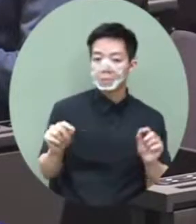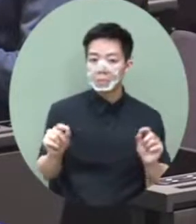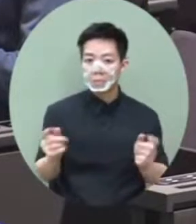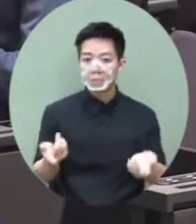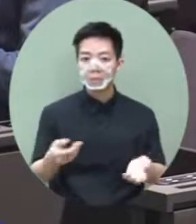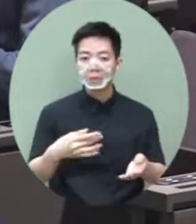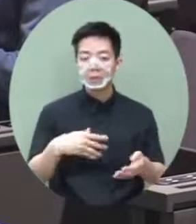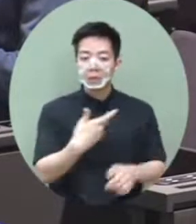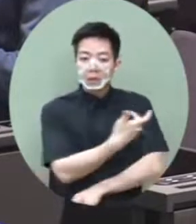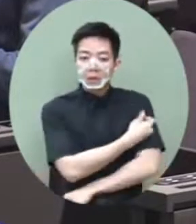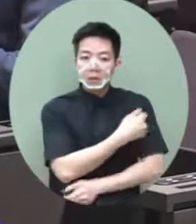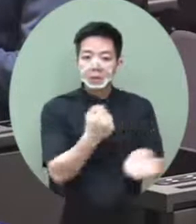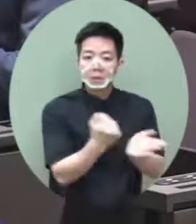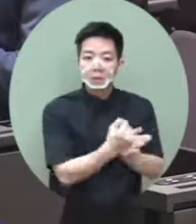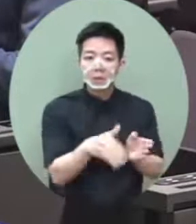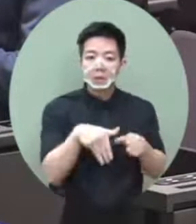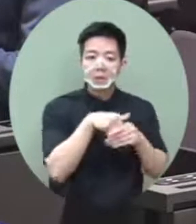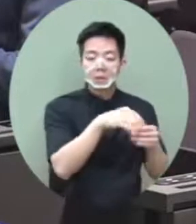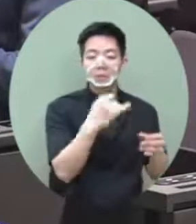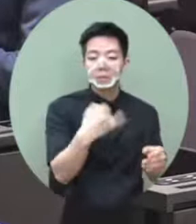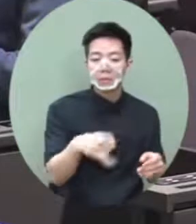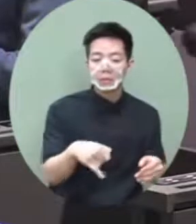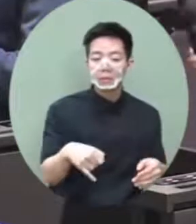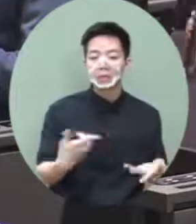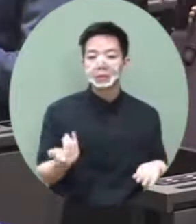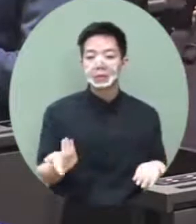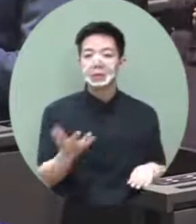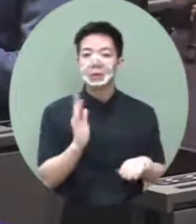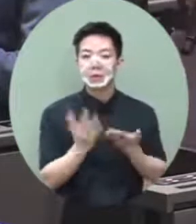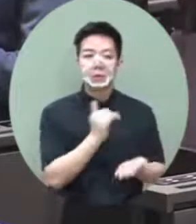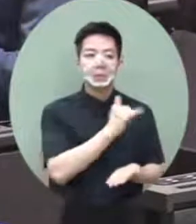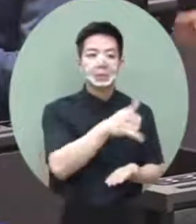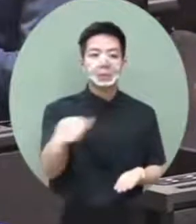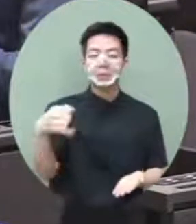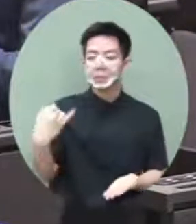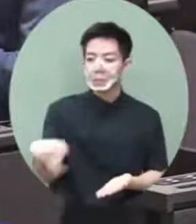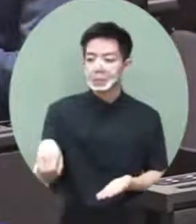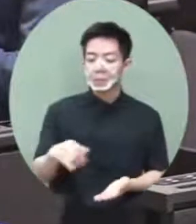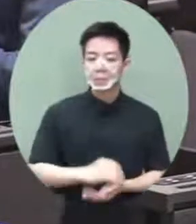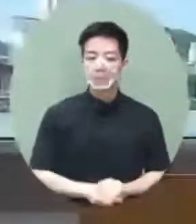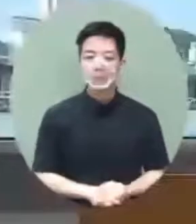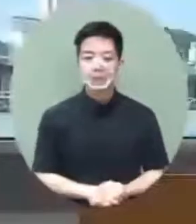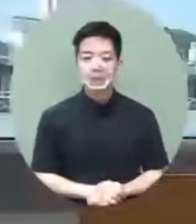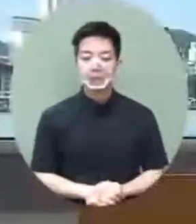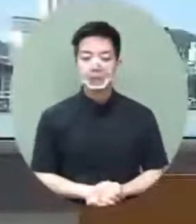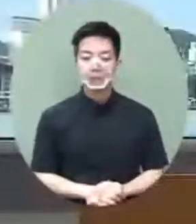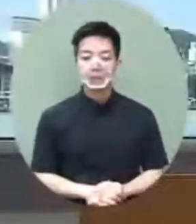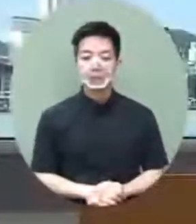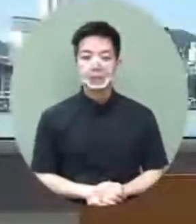the government received similar inquiries, and can you explain in Cantonese?